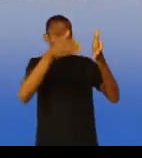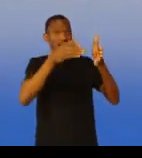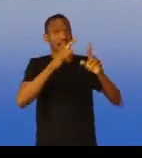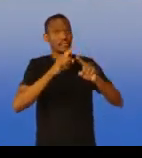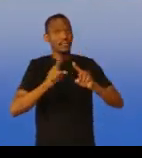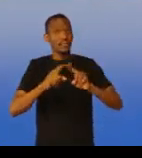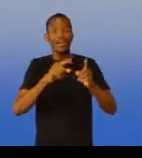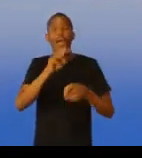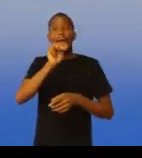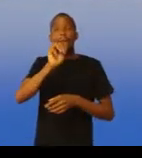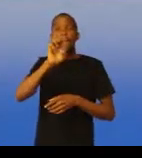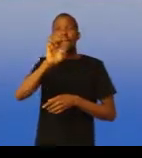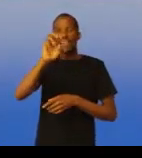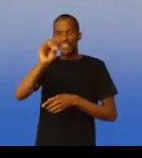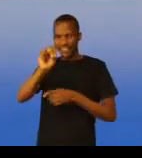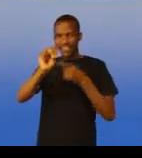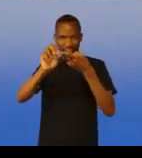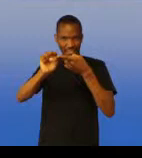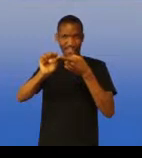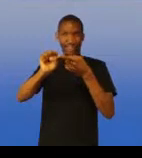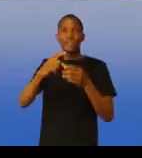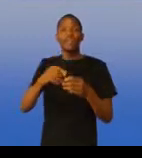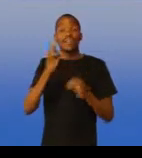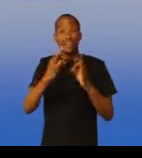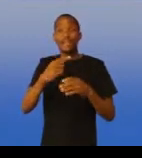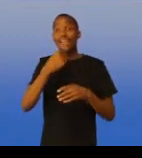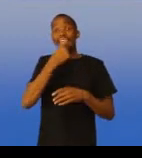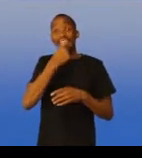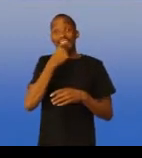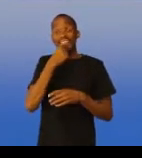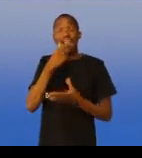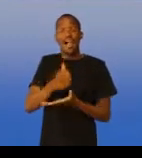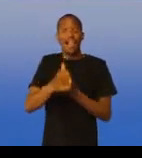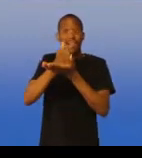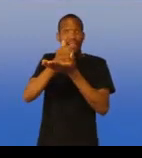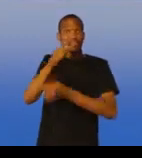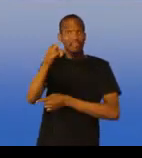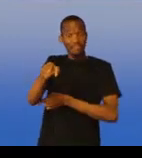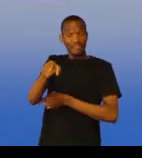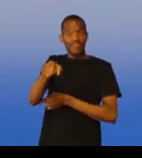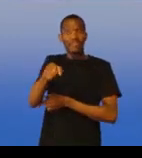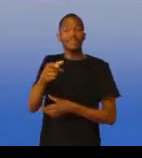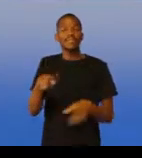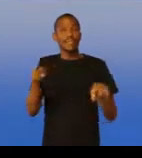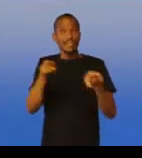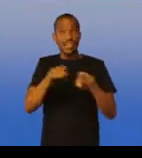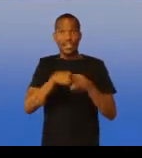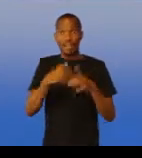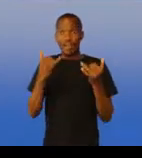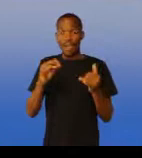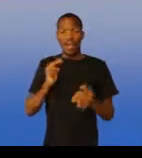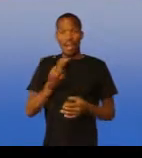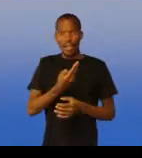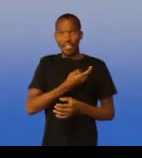men who sleep with other men, gay people. So at Men for Health, we like a link